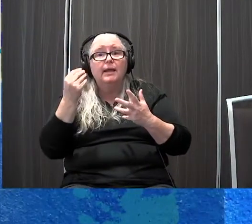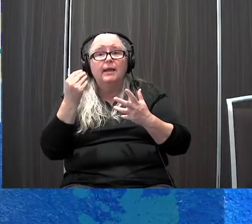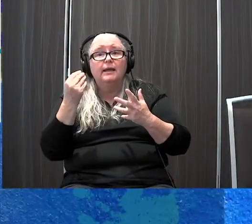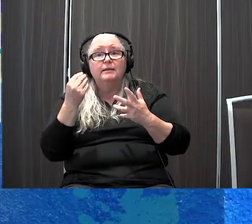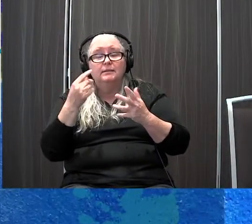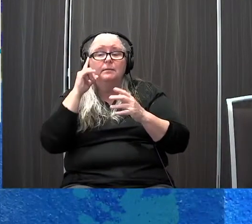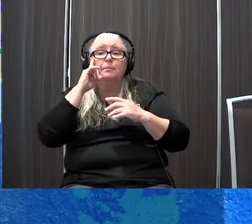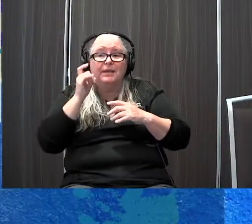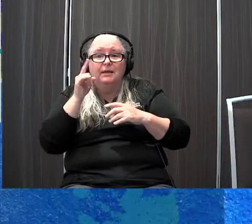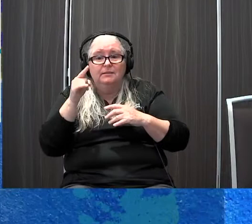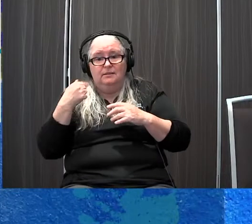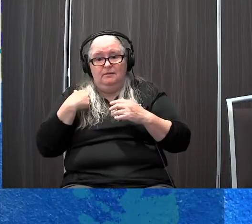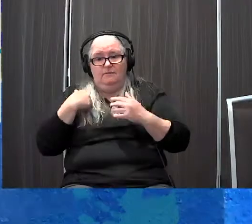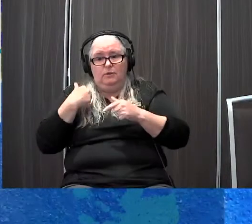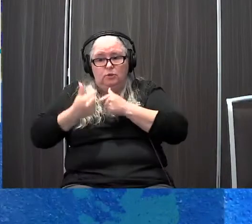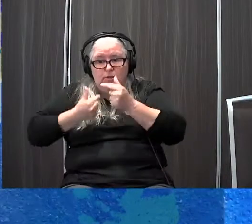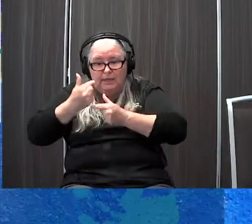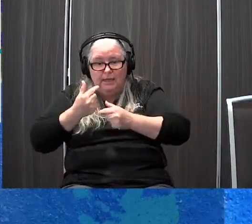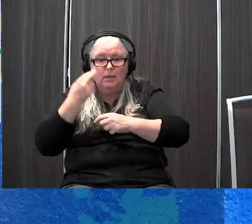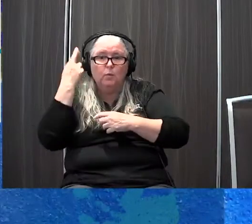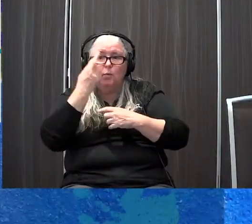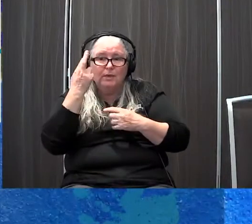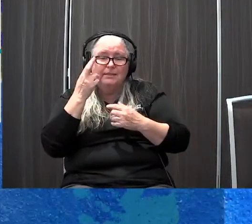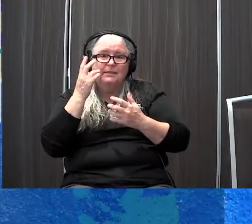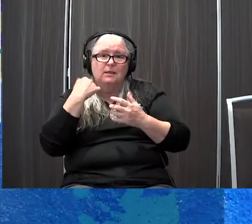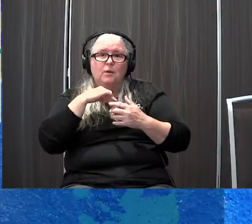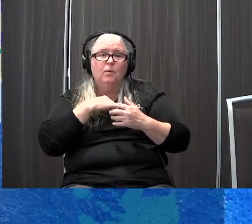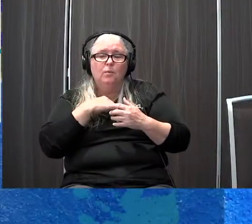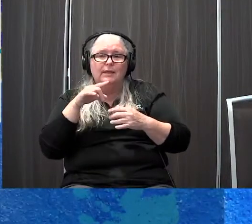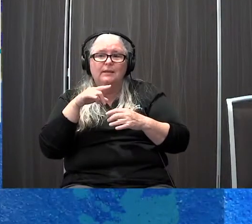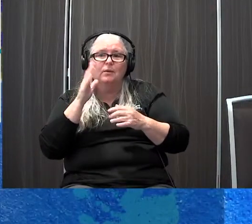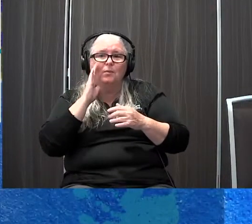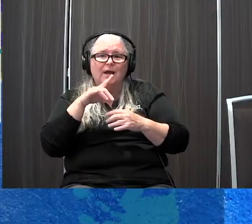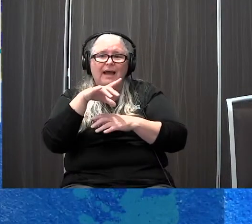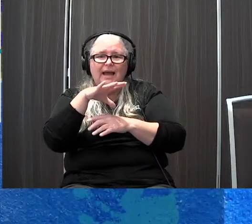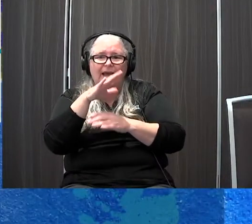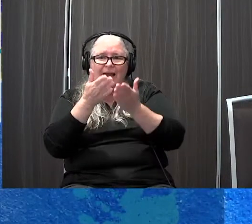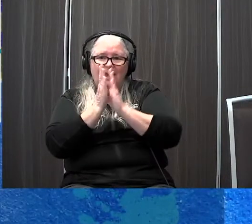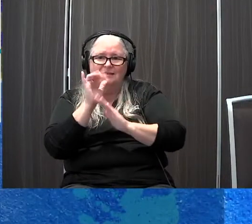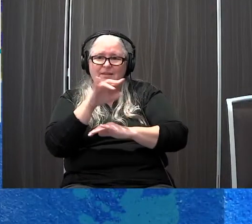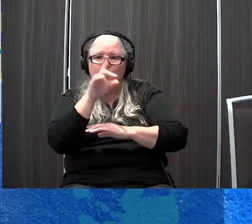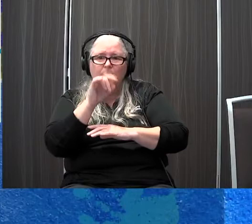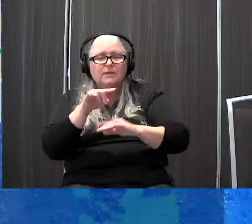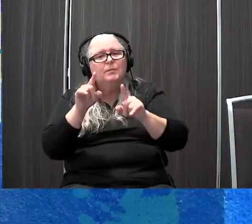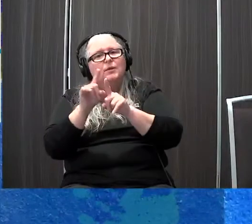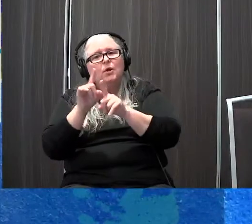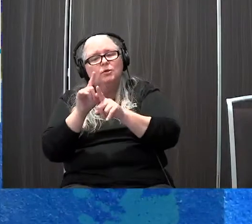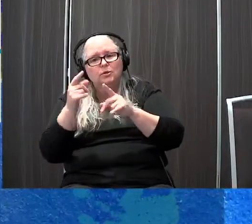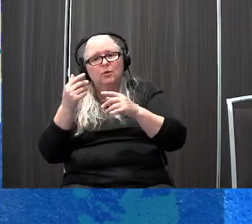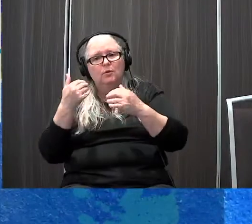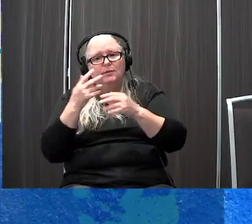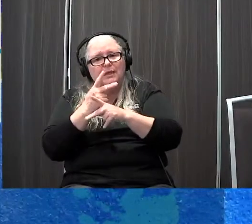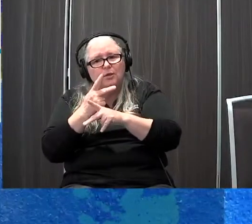genetic cause. Whether or not we found that cause, though, is one of the questions. But also we take care of children with rare birth defects